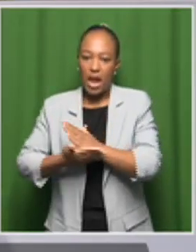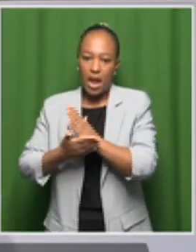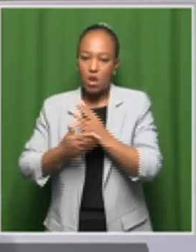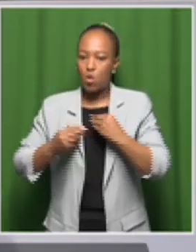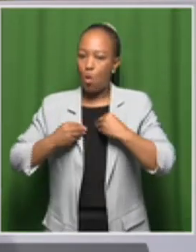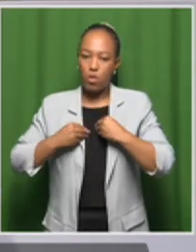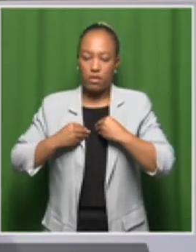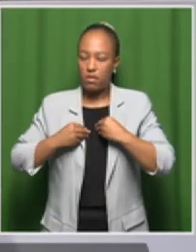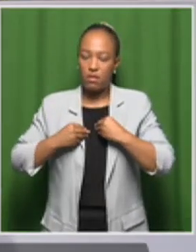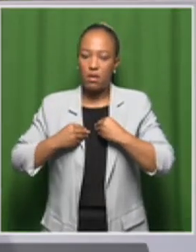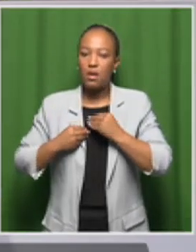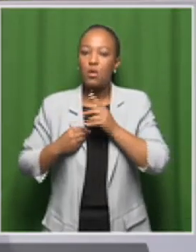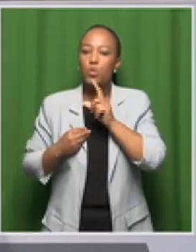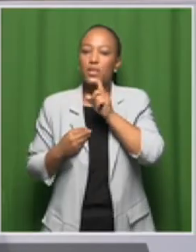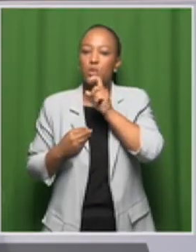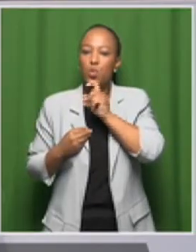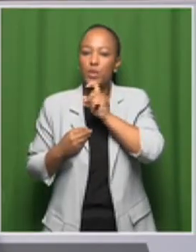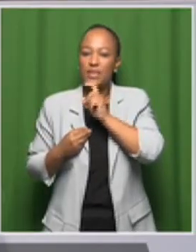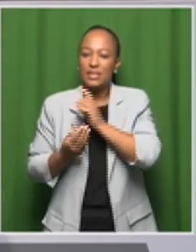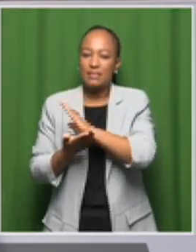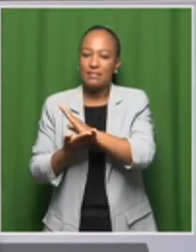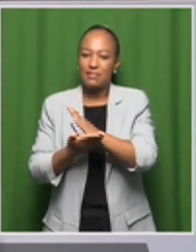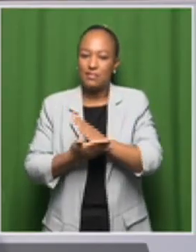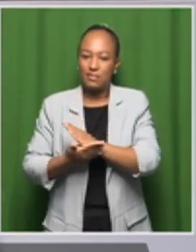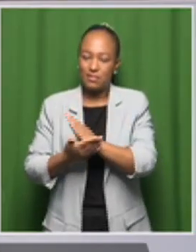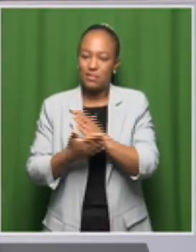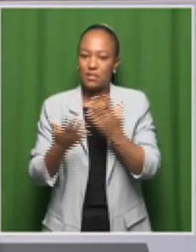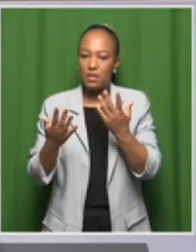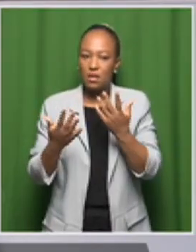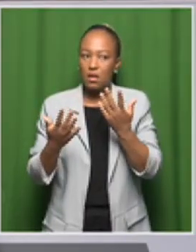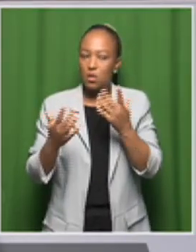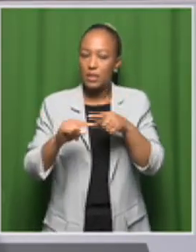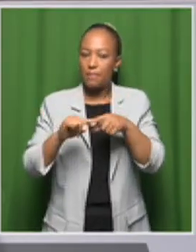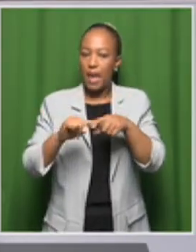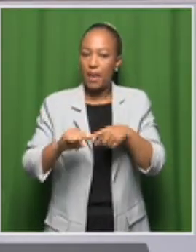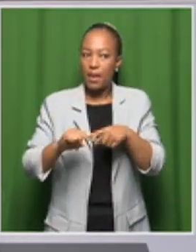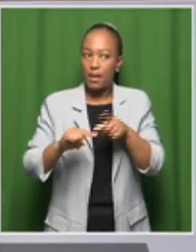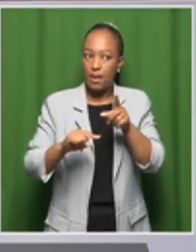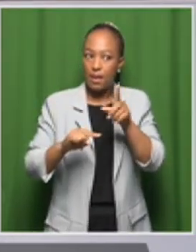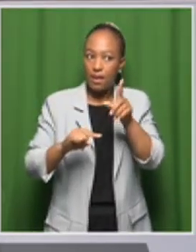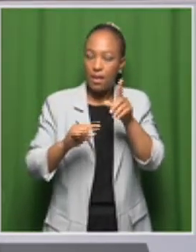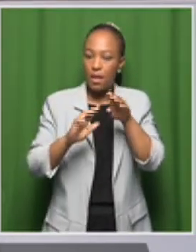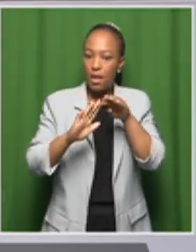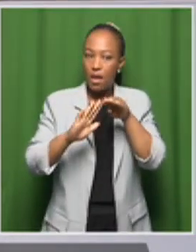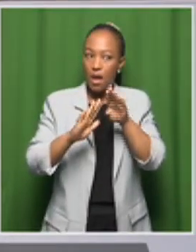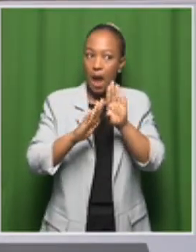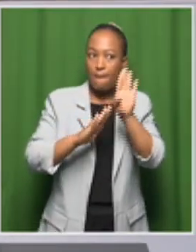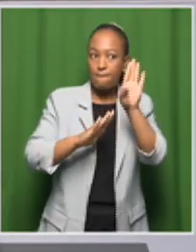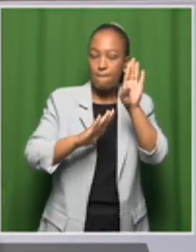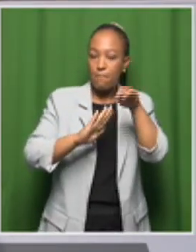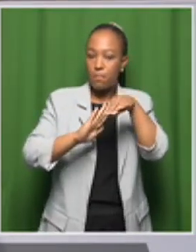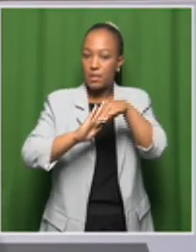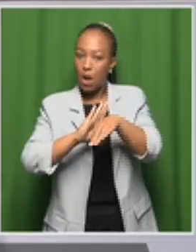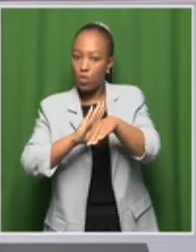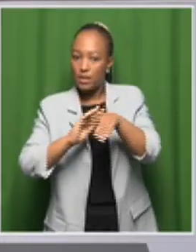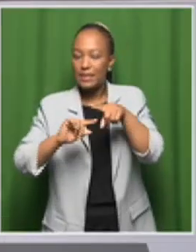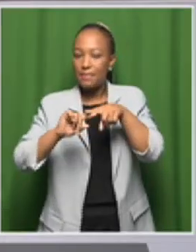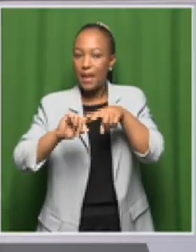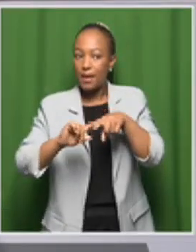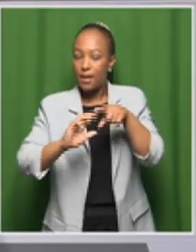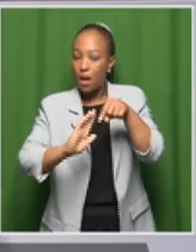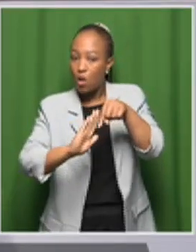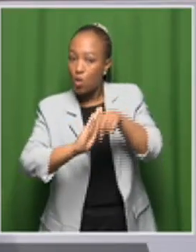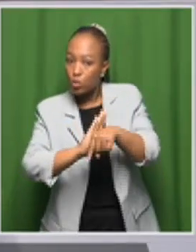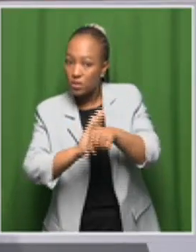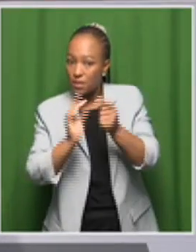on the share. So you are exposed to the movements up or down, which could determine your wins or your losses or your